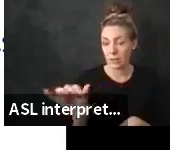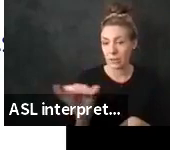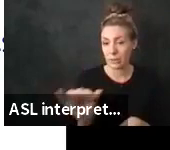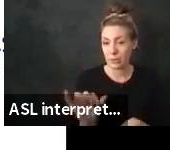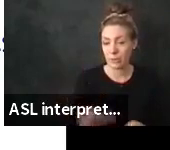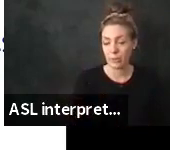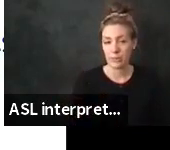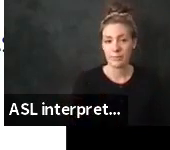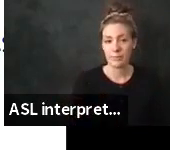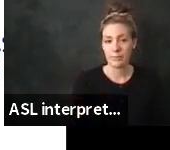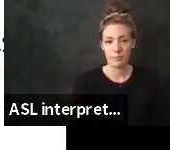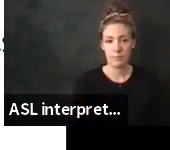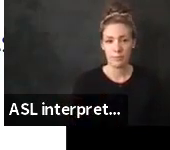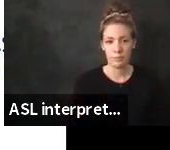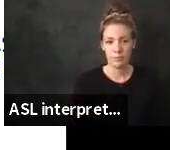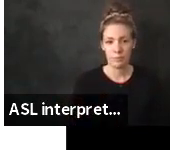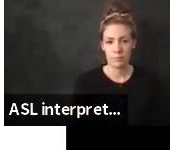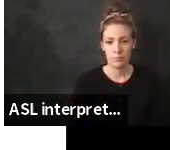population.